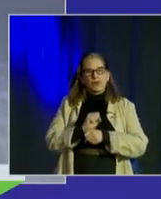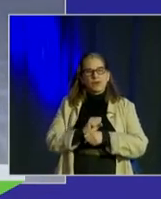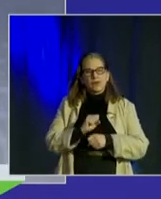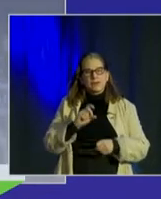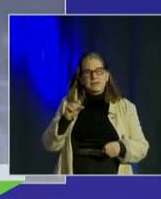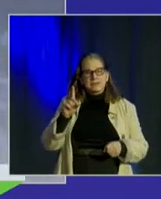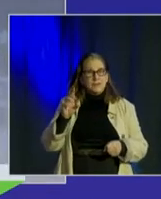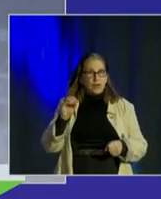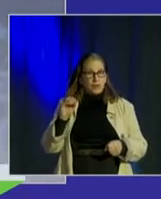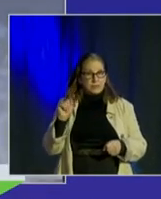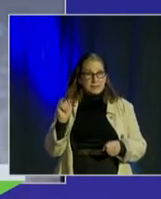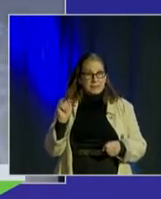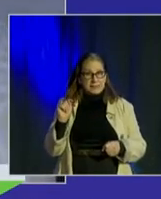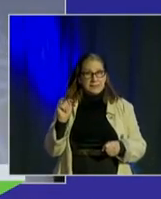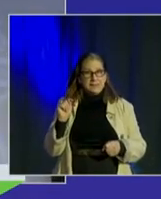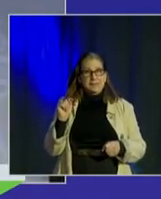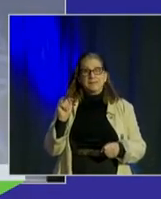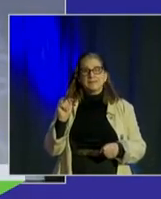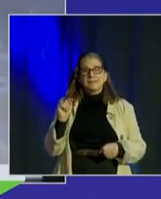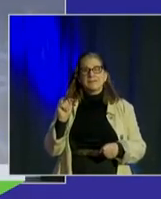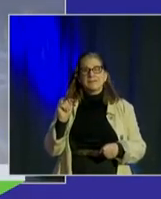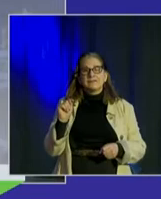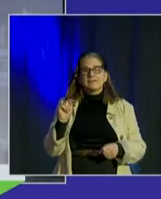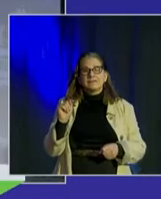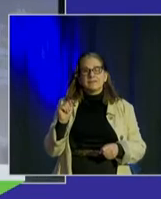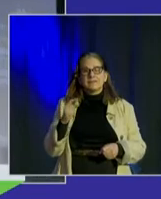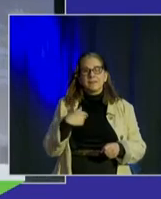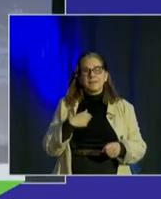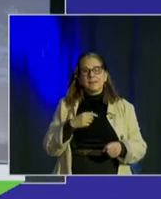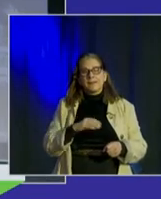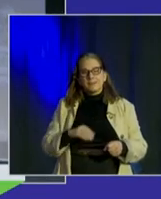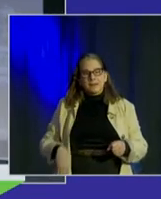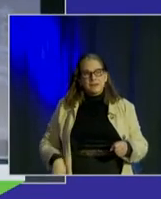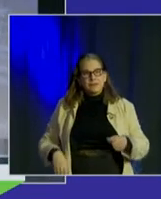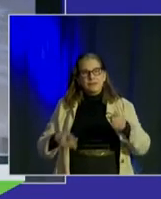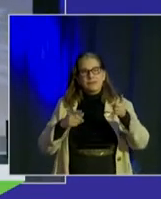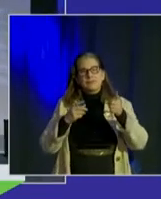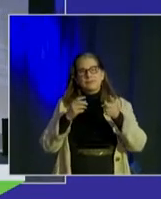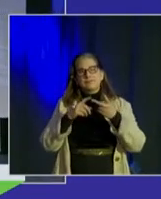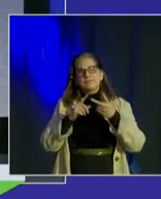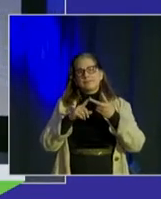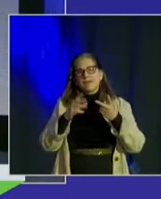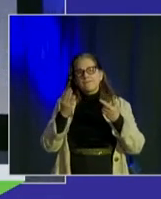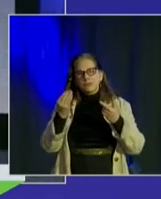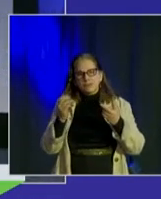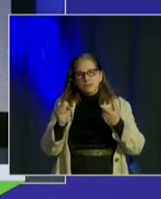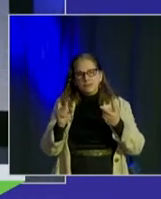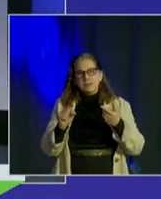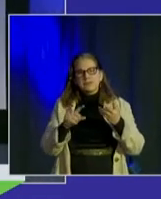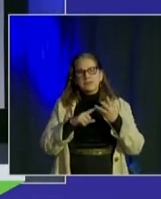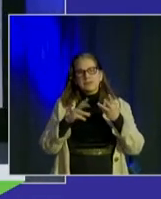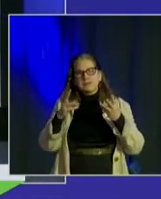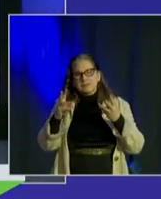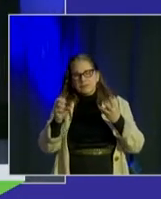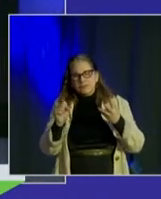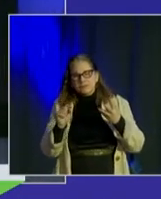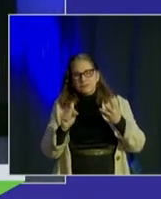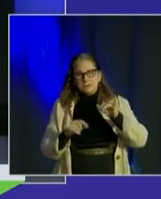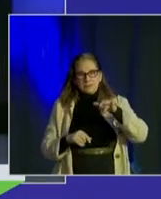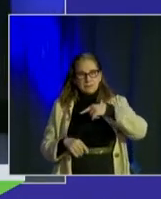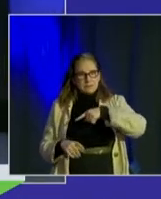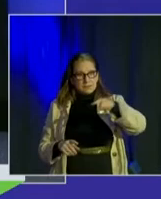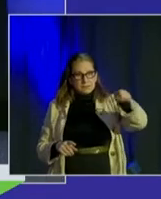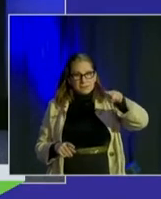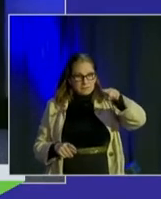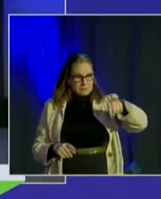mayor supported them in other quarters, 14th Street, 16th Street. But I've heard from the people of Anacostia who say